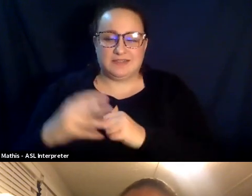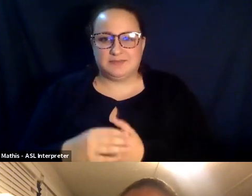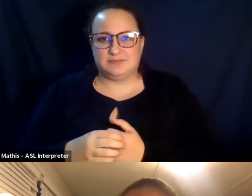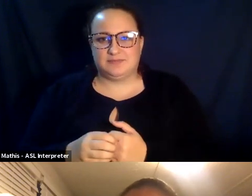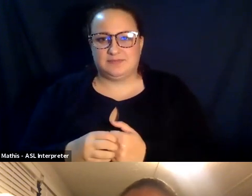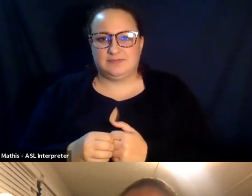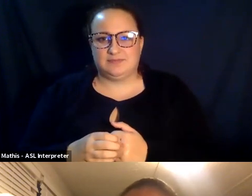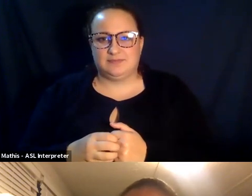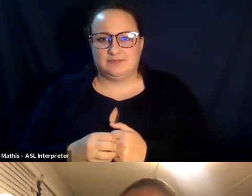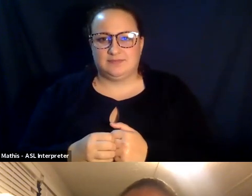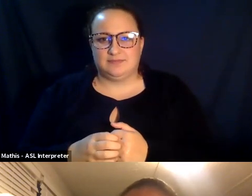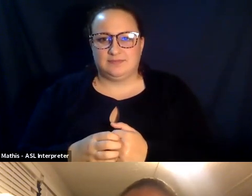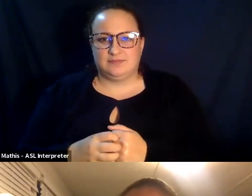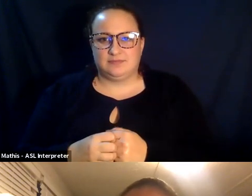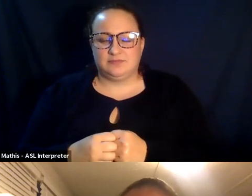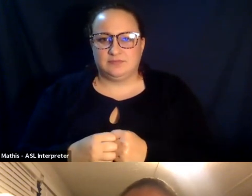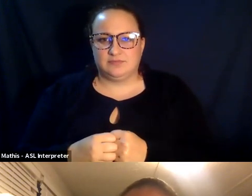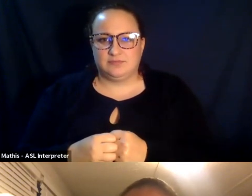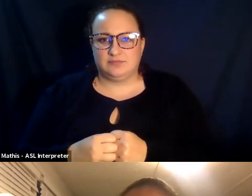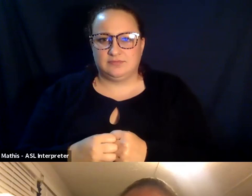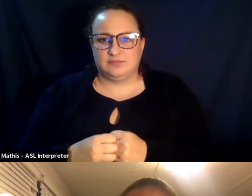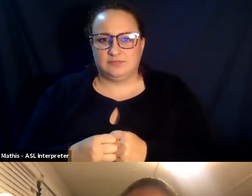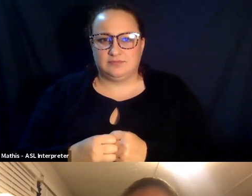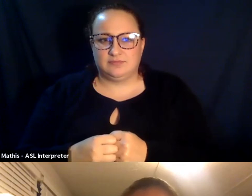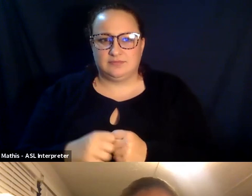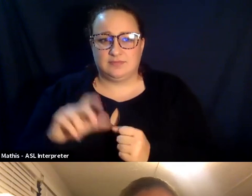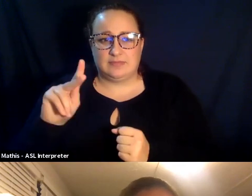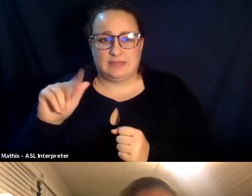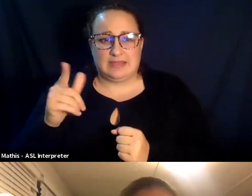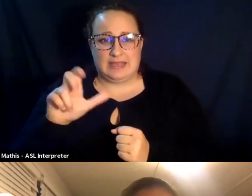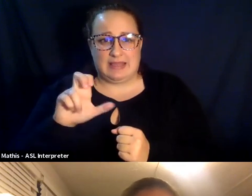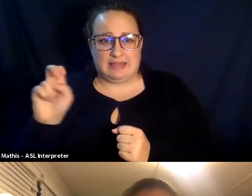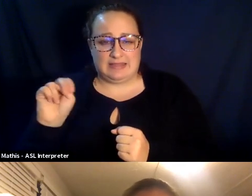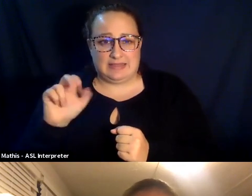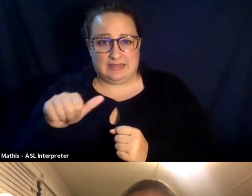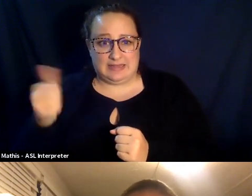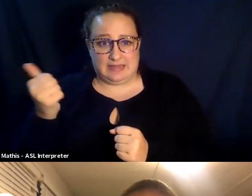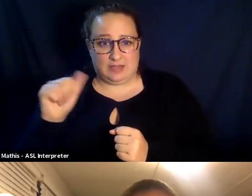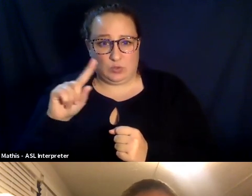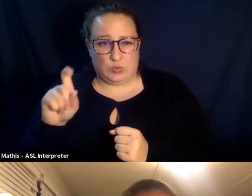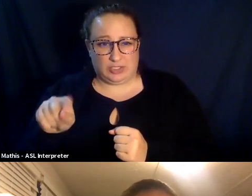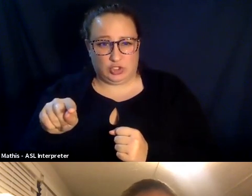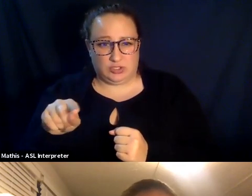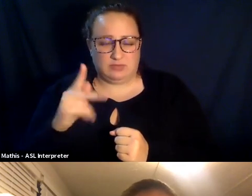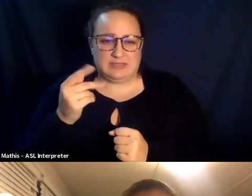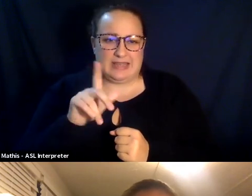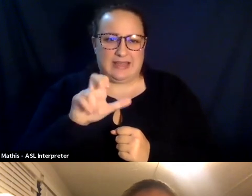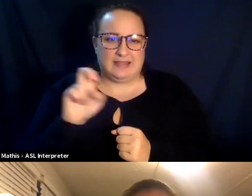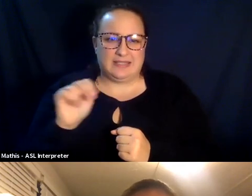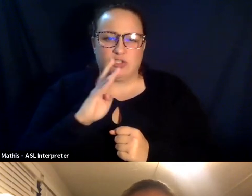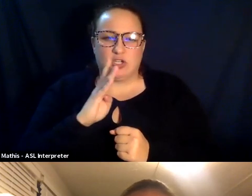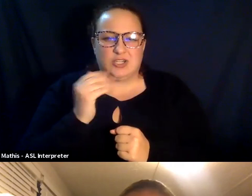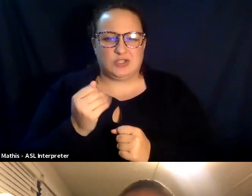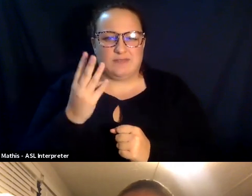Yeah. Kathleen, do you have any questions that you really wanted to hit? No, you know, there's a few more questions in